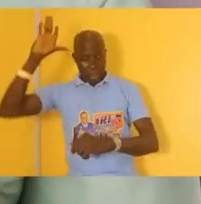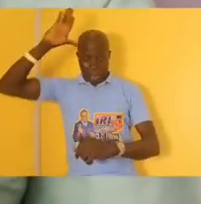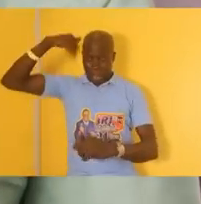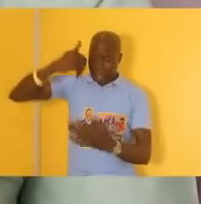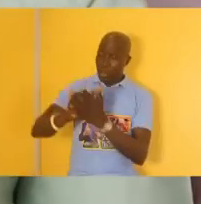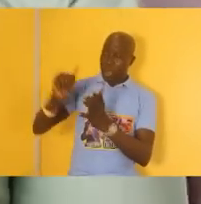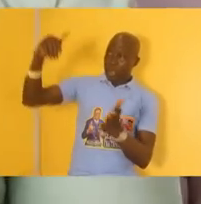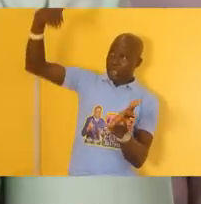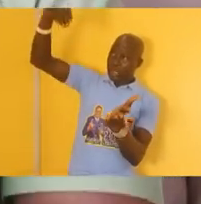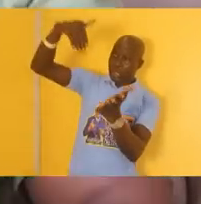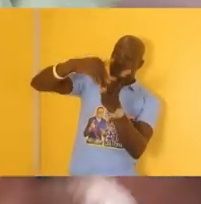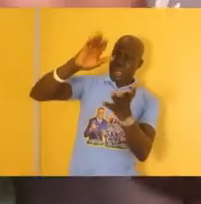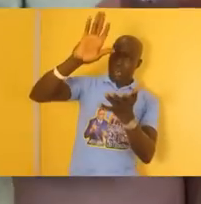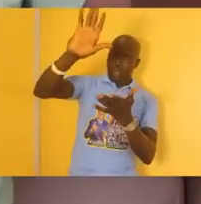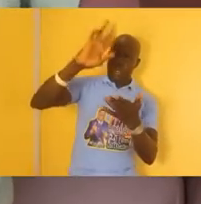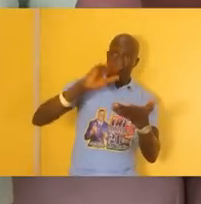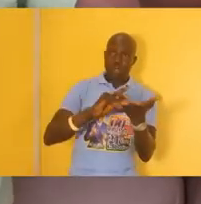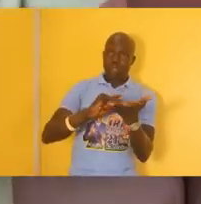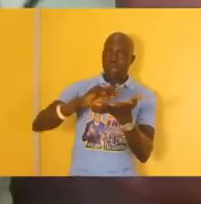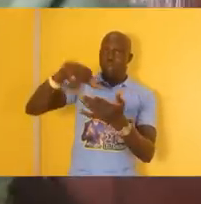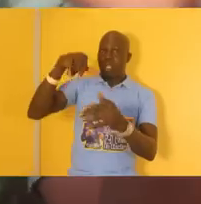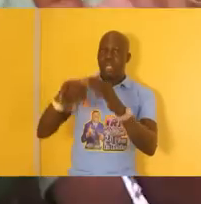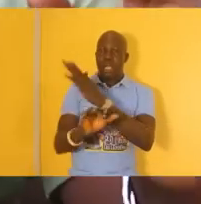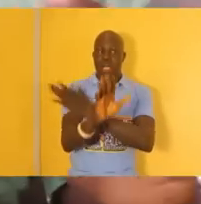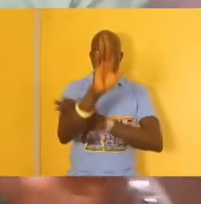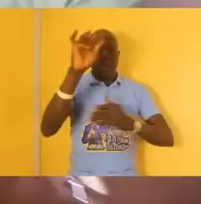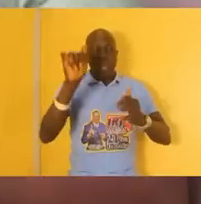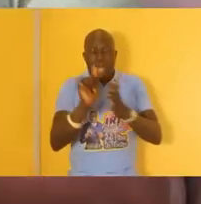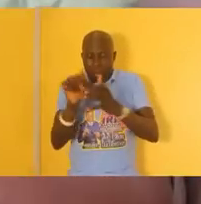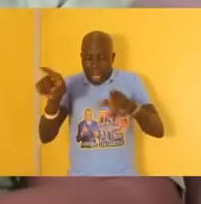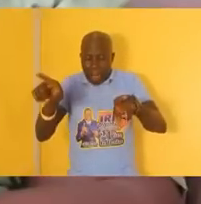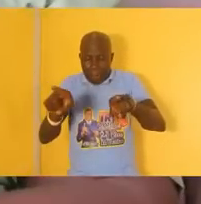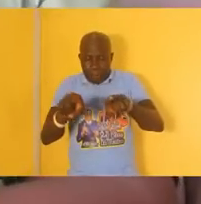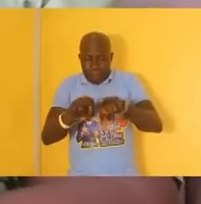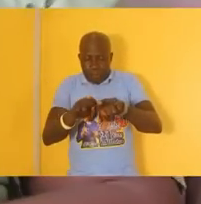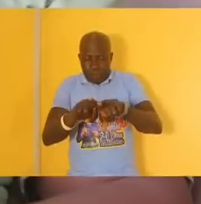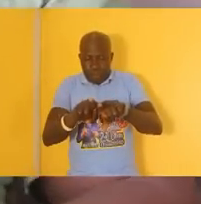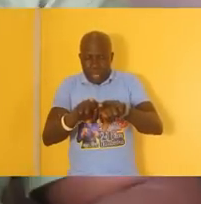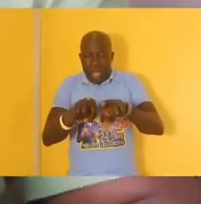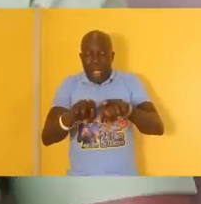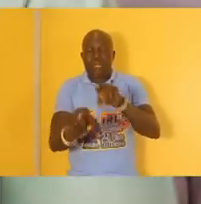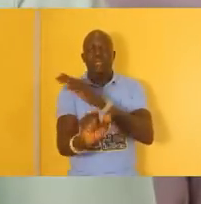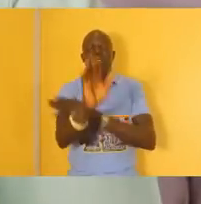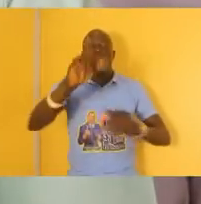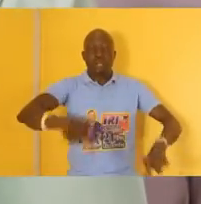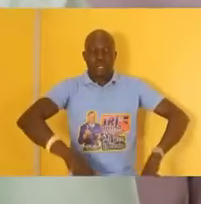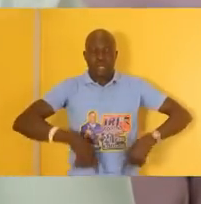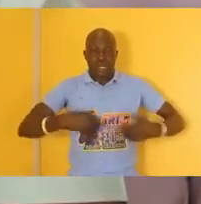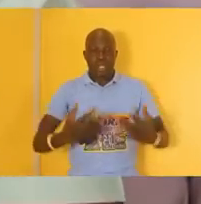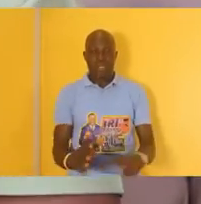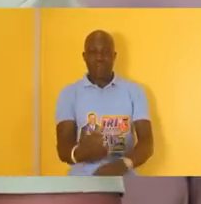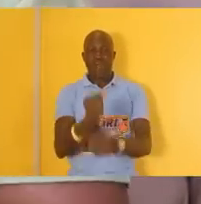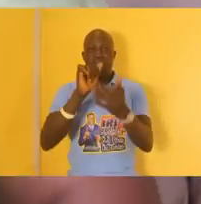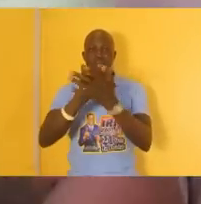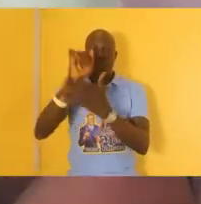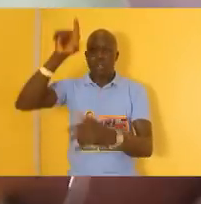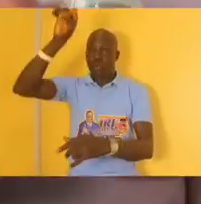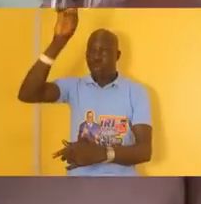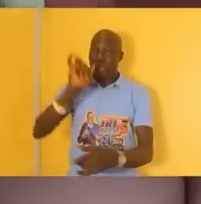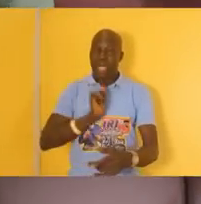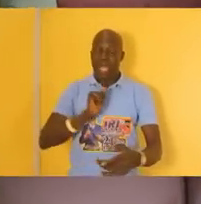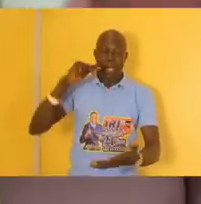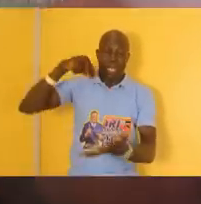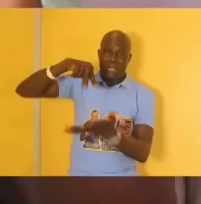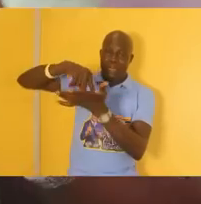one that stands against your glory. As the Lord lives before the one that I stand,